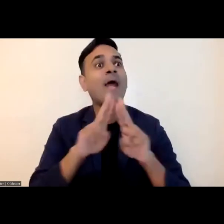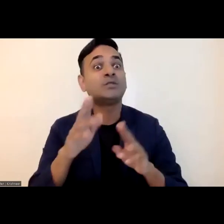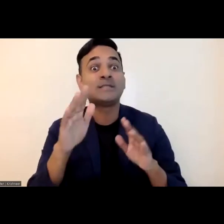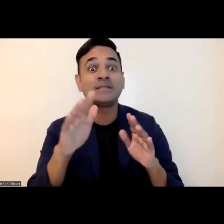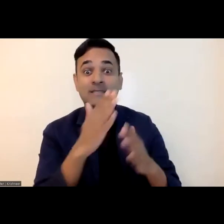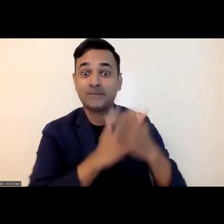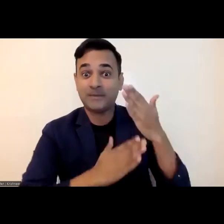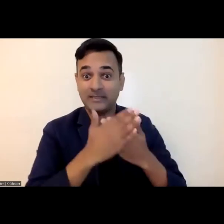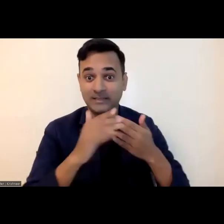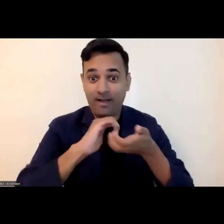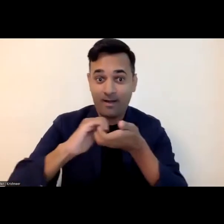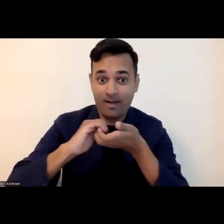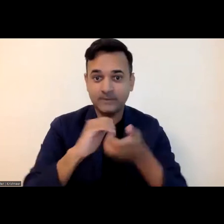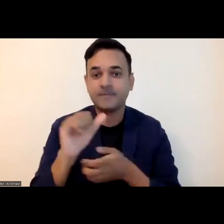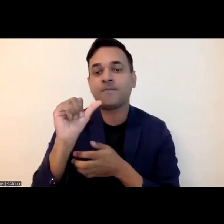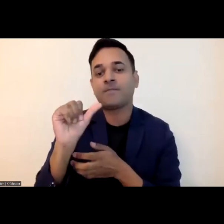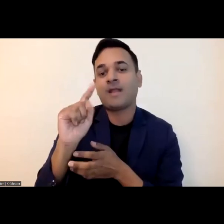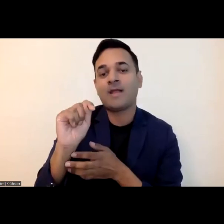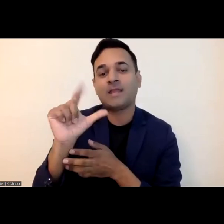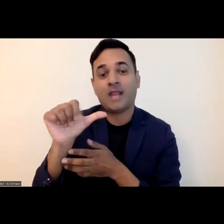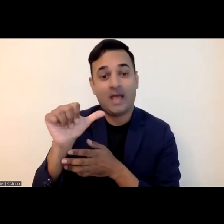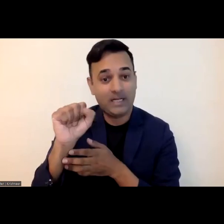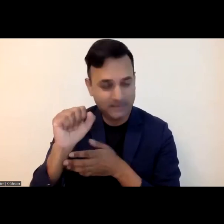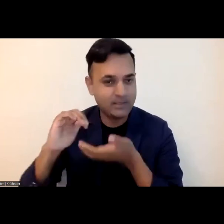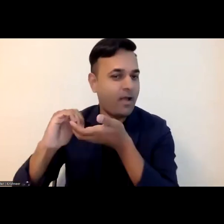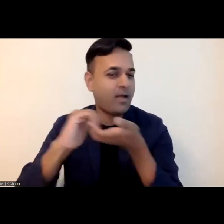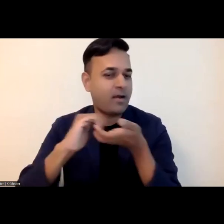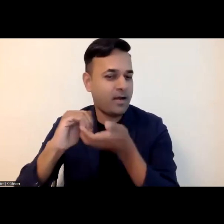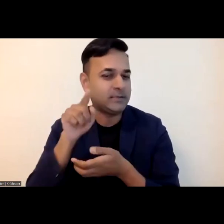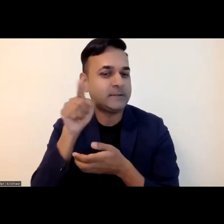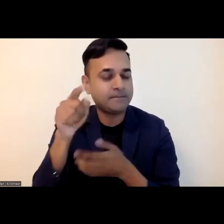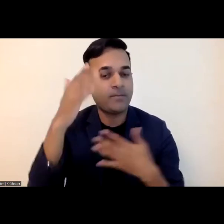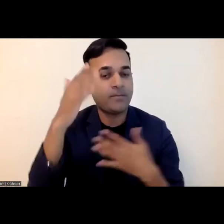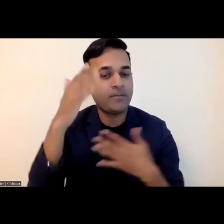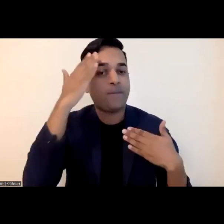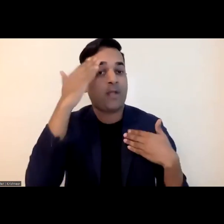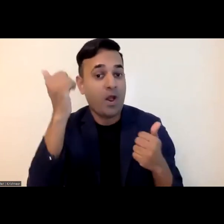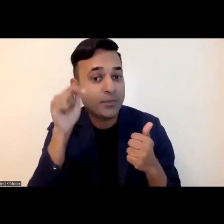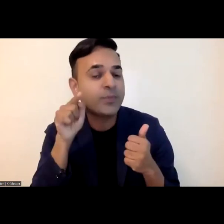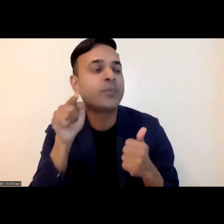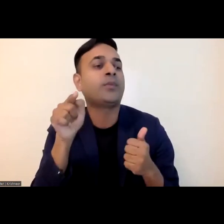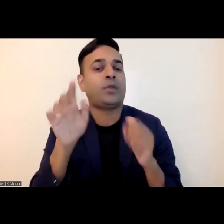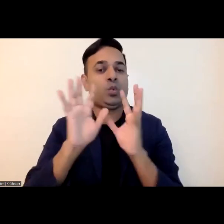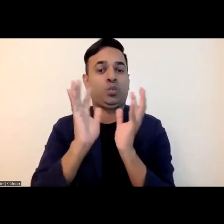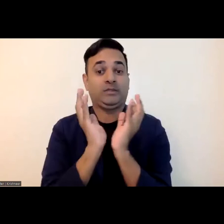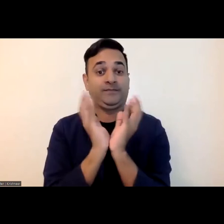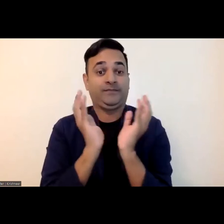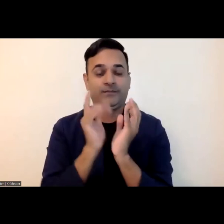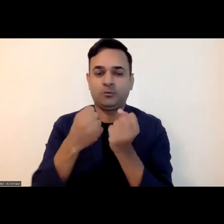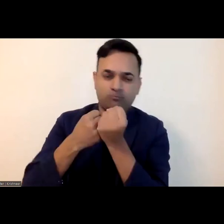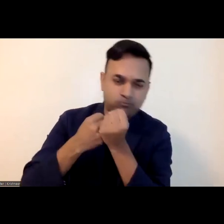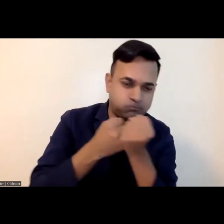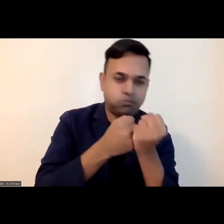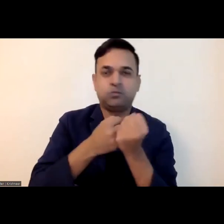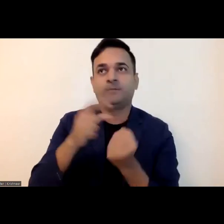I'm now going to briefly explain some of the features of today's webinar. This webinar is being recorded. There is international sign,